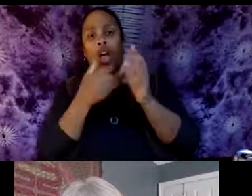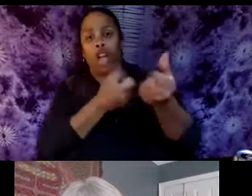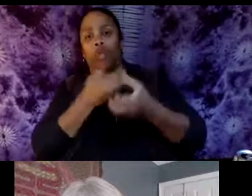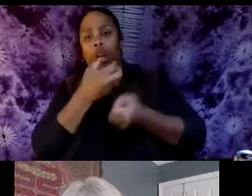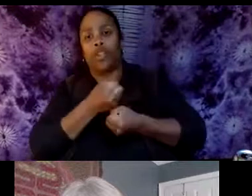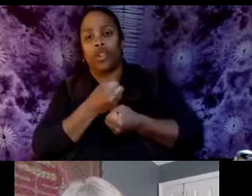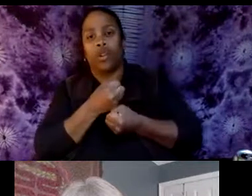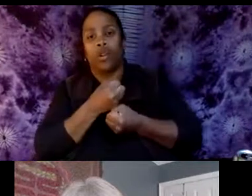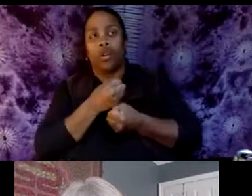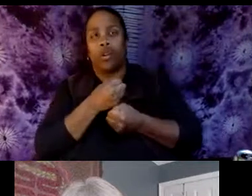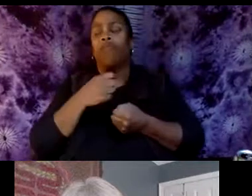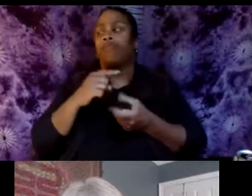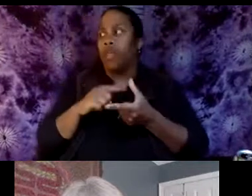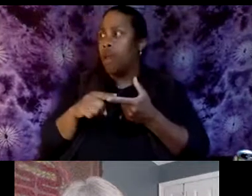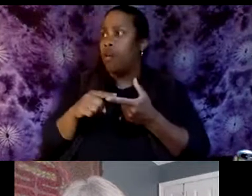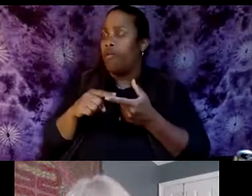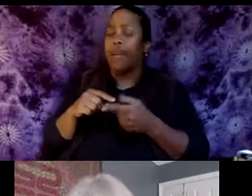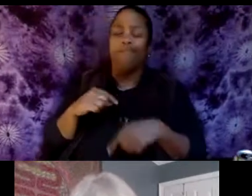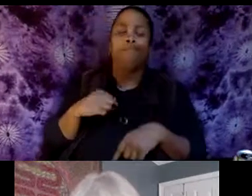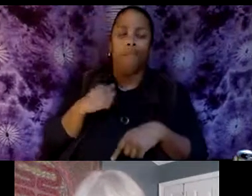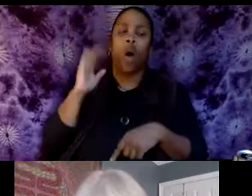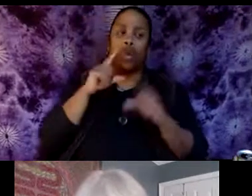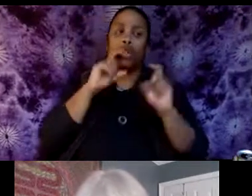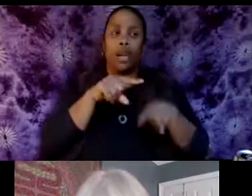so I tested it out, and boy, I was schooled. So,